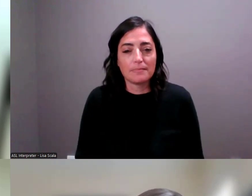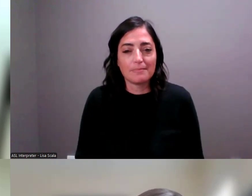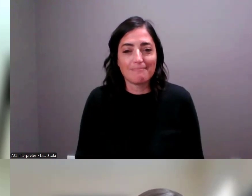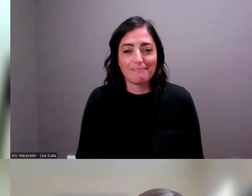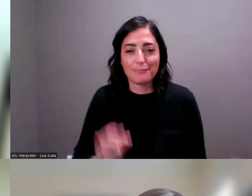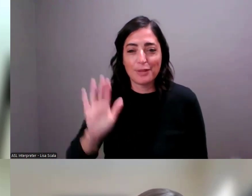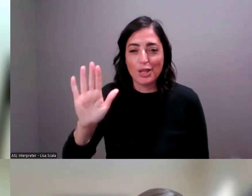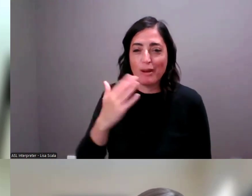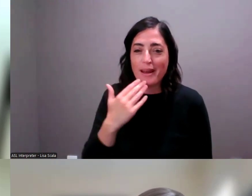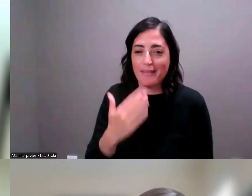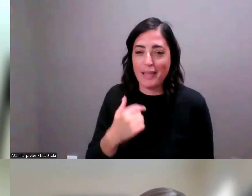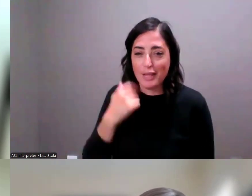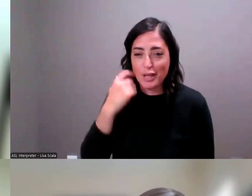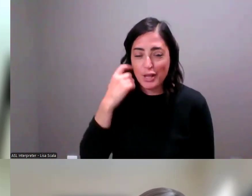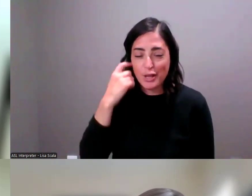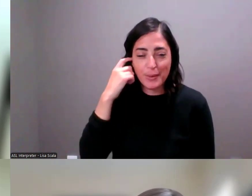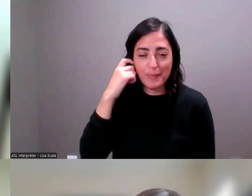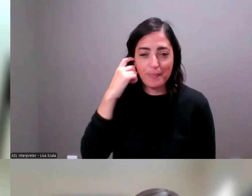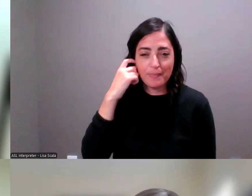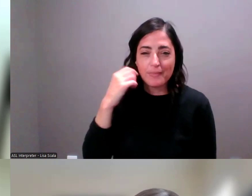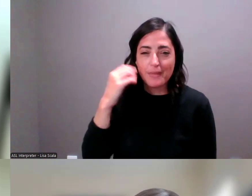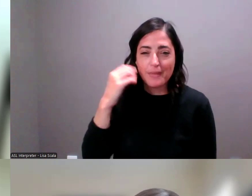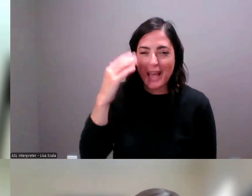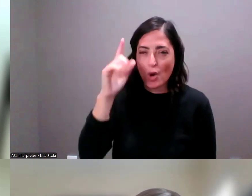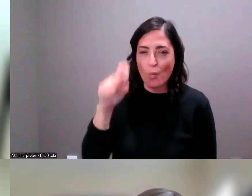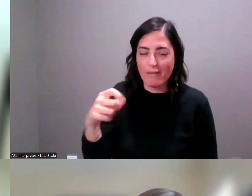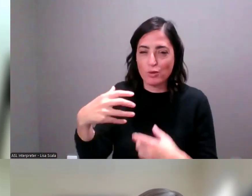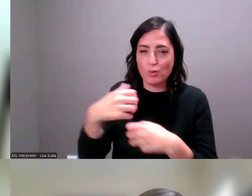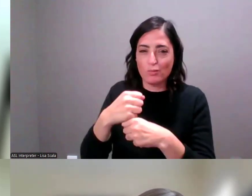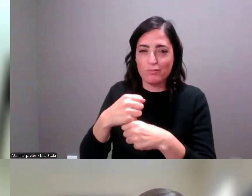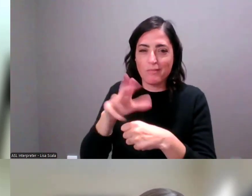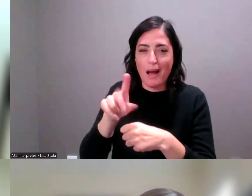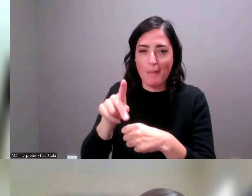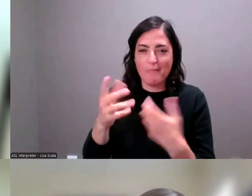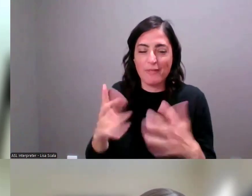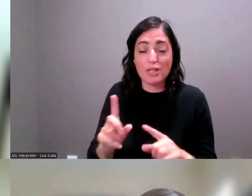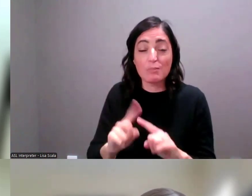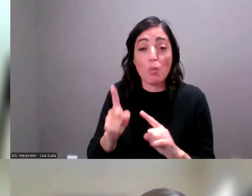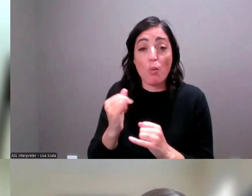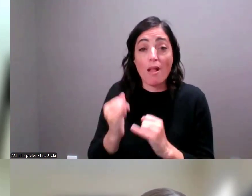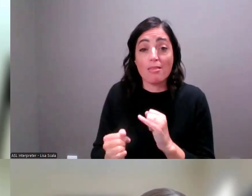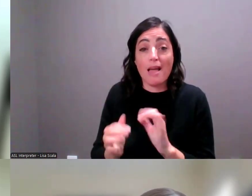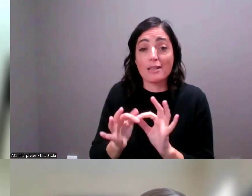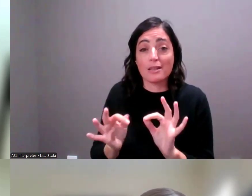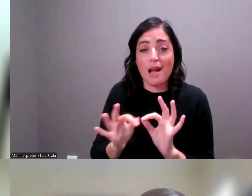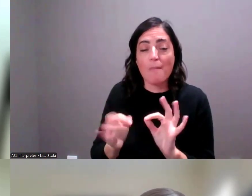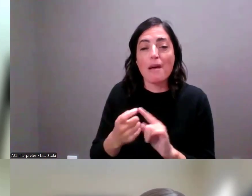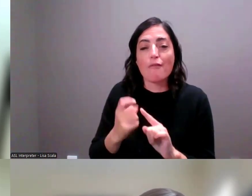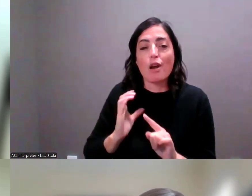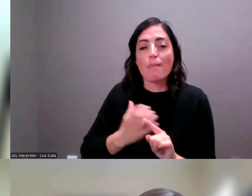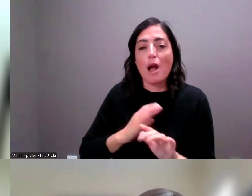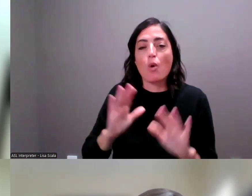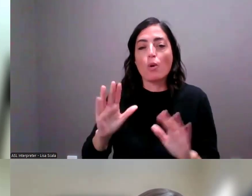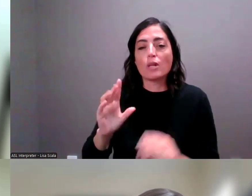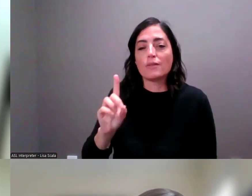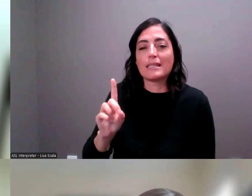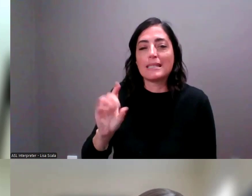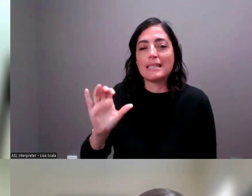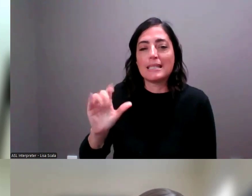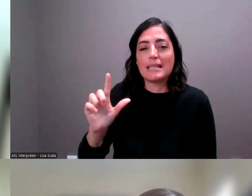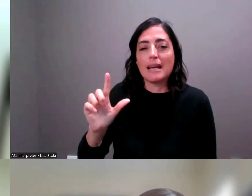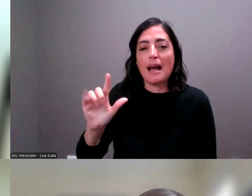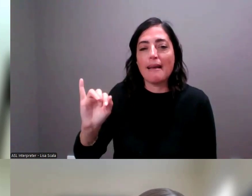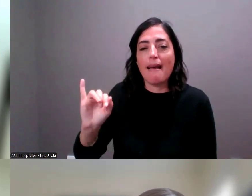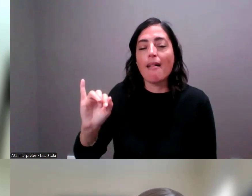Great, thank you. And I know we need to wrap up, but one last thought from our wonderful BCIL advocacy